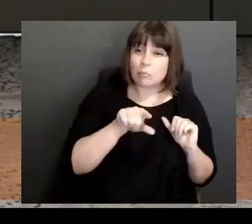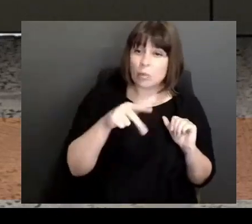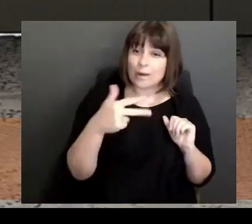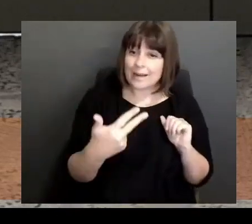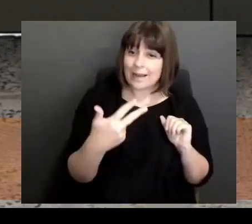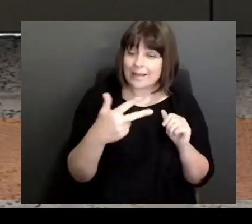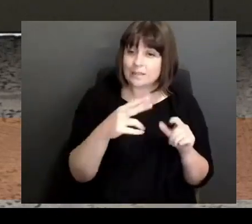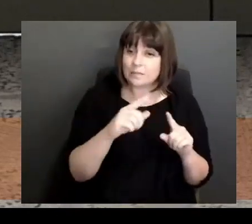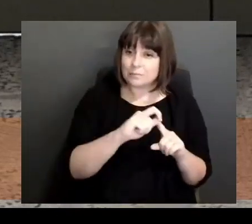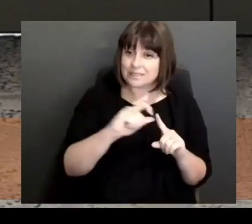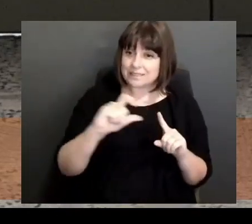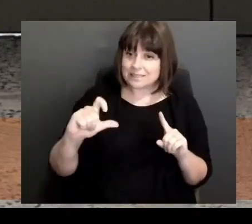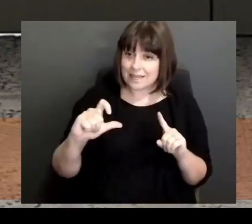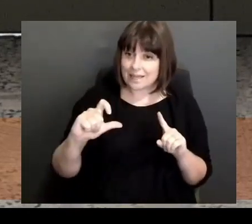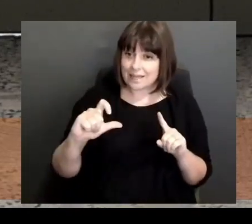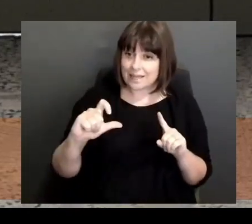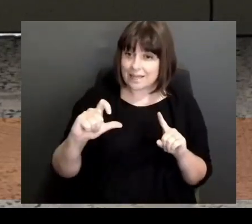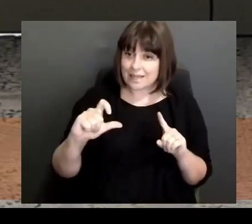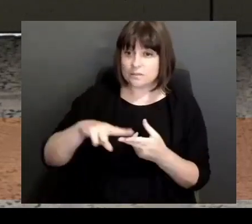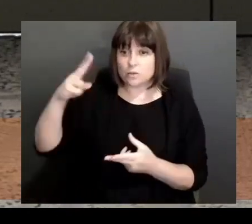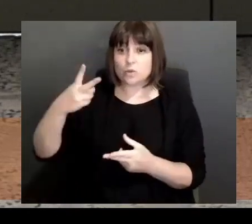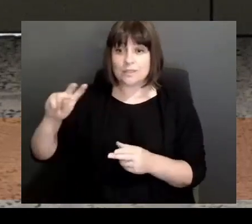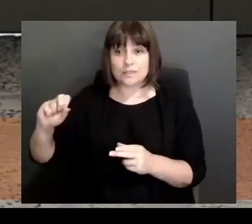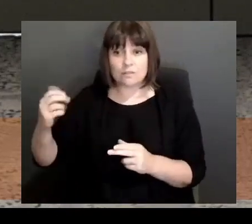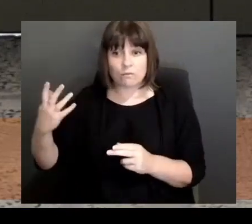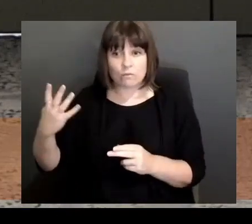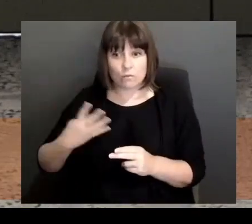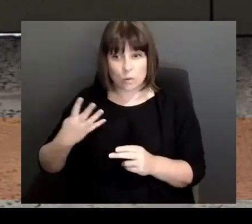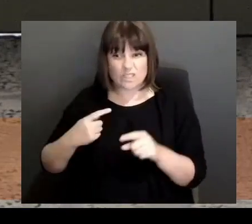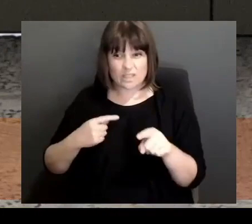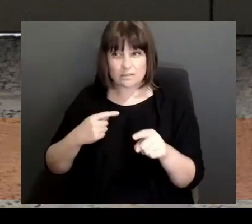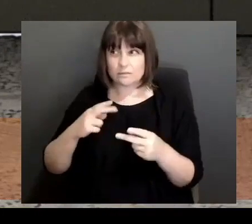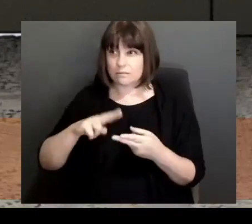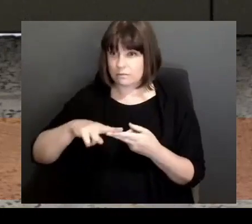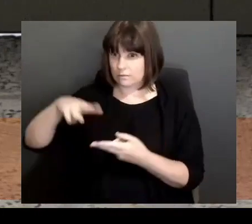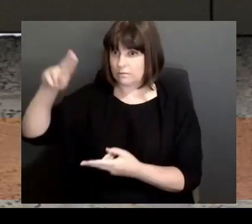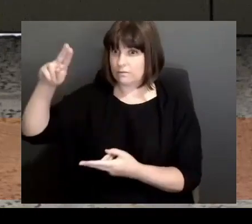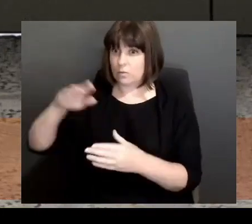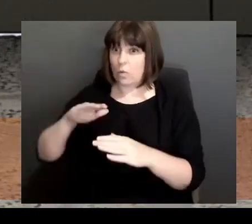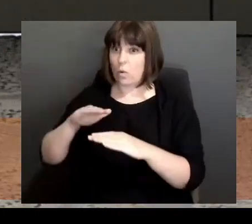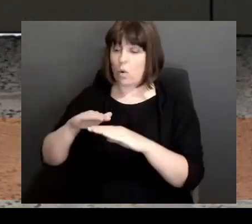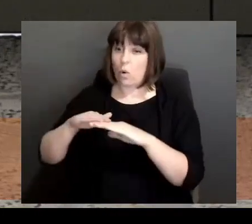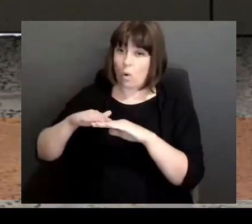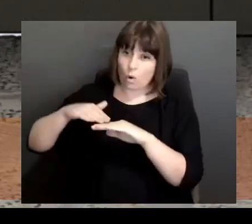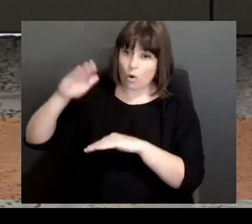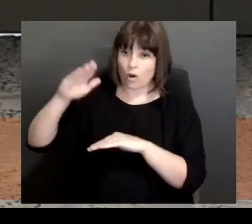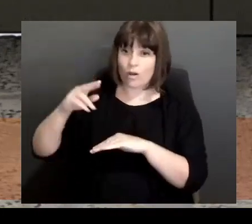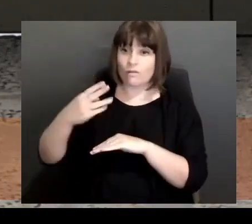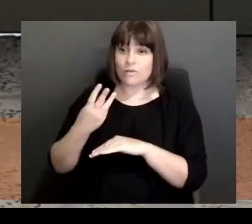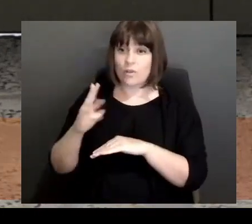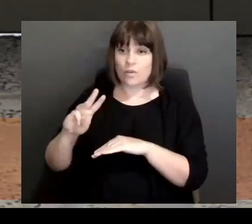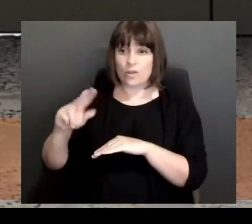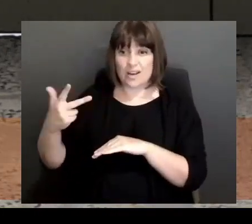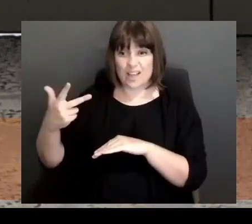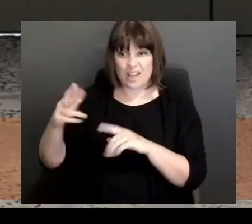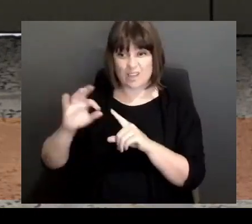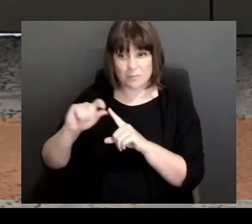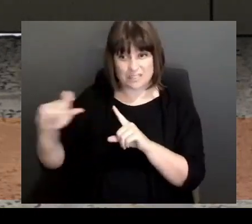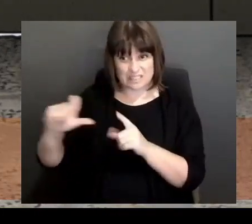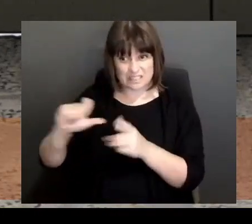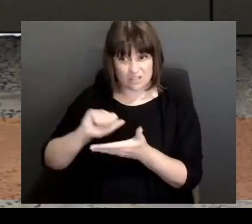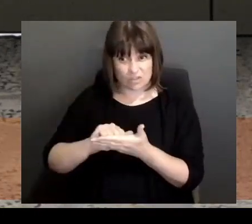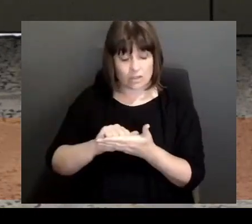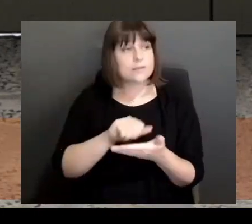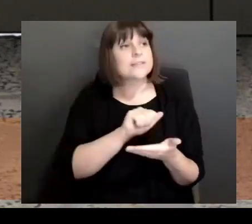10.8% 2014 to more than 38% in 2021, correct? Correct. And are